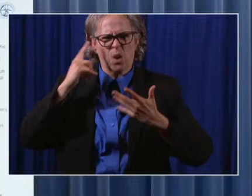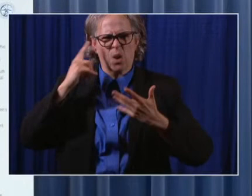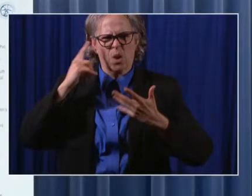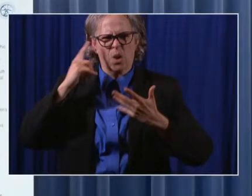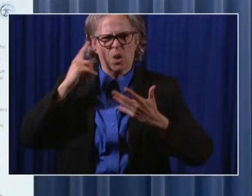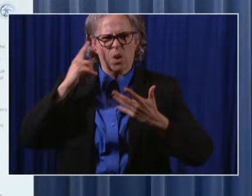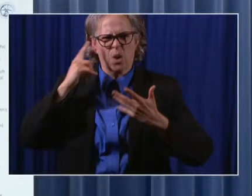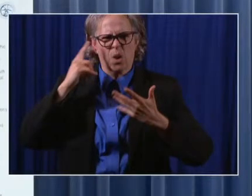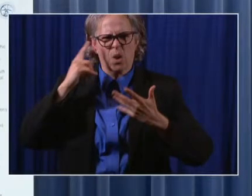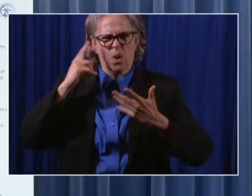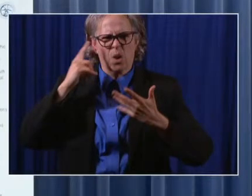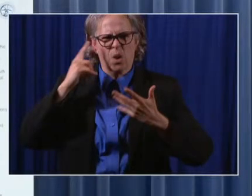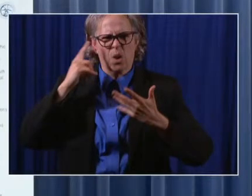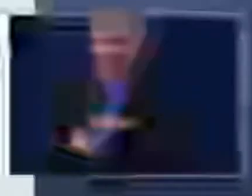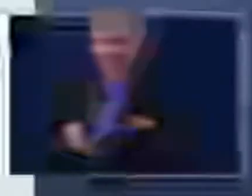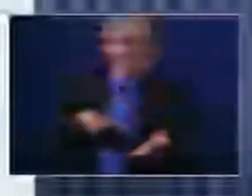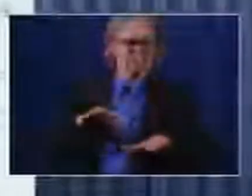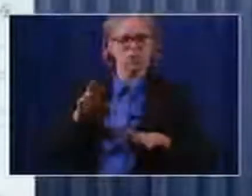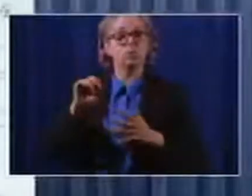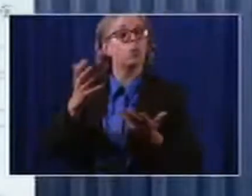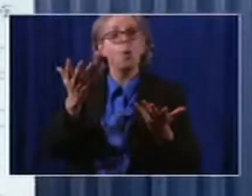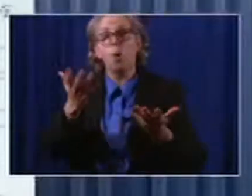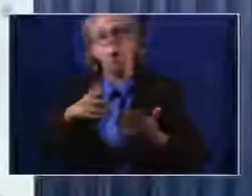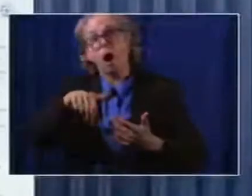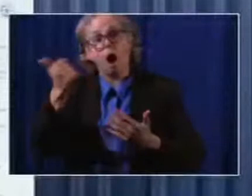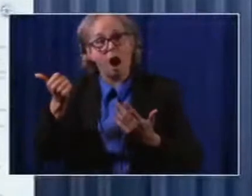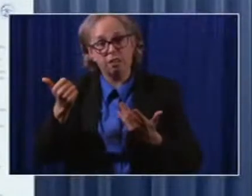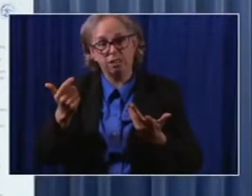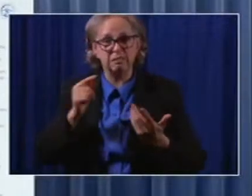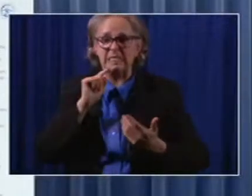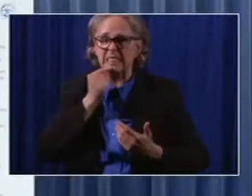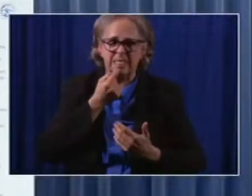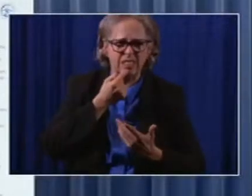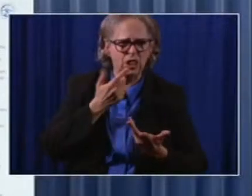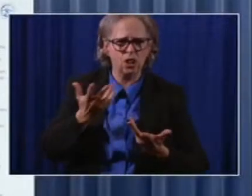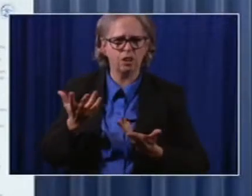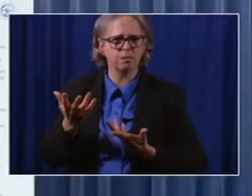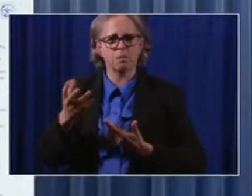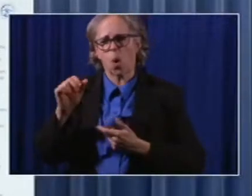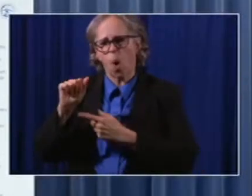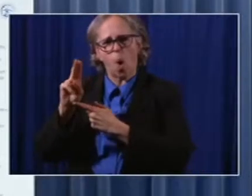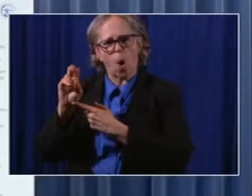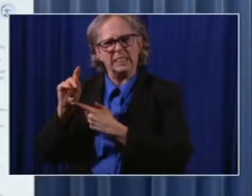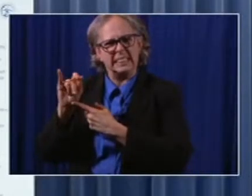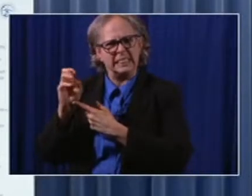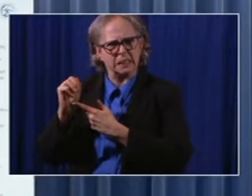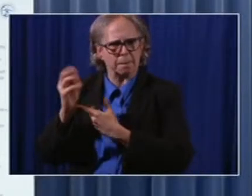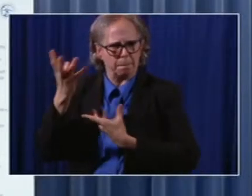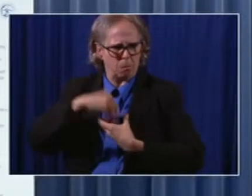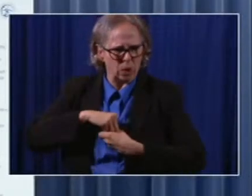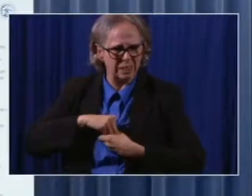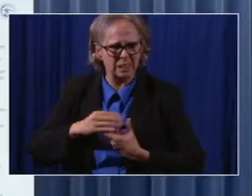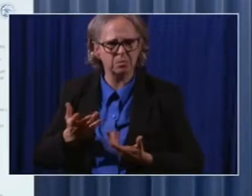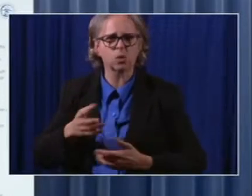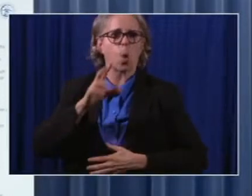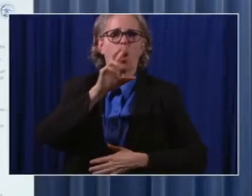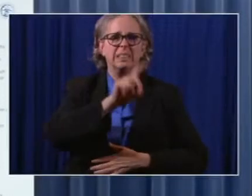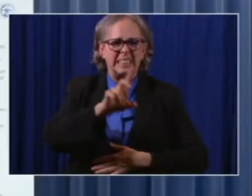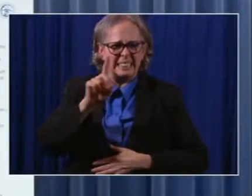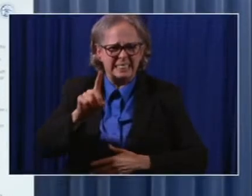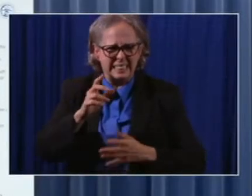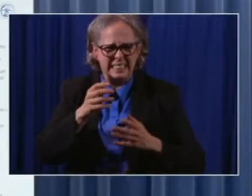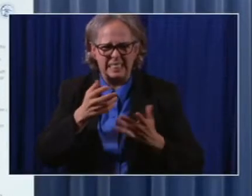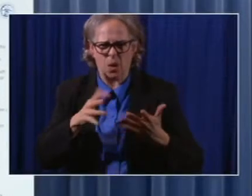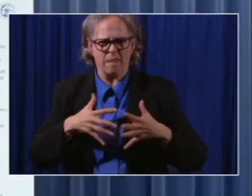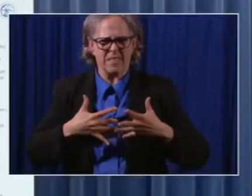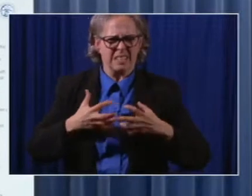A child living with severe autism or with extreme developmental delays who may become agitated or anxious wearing a mask.